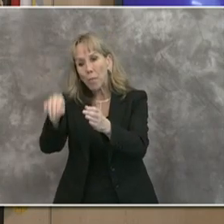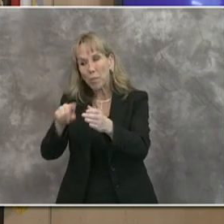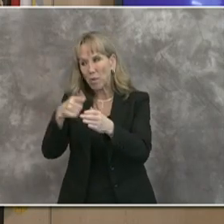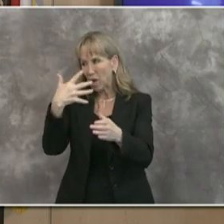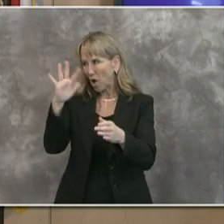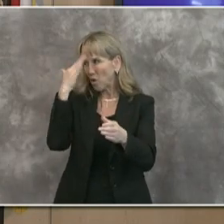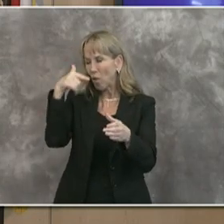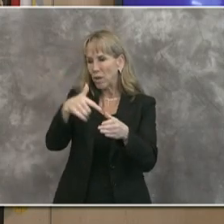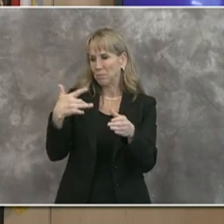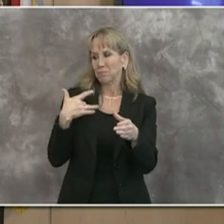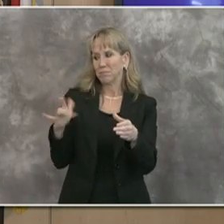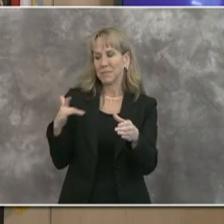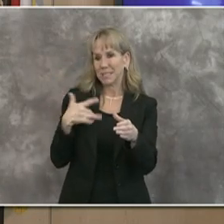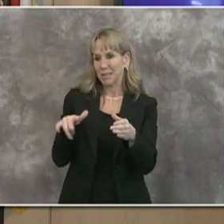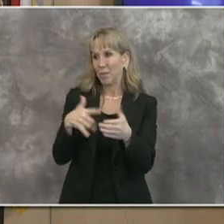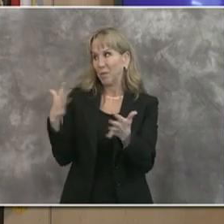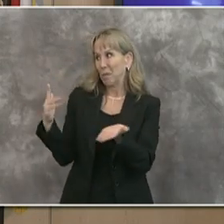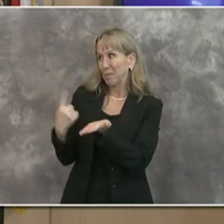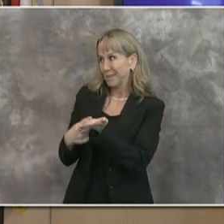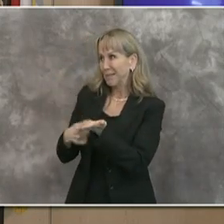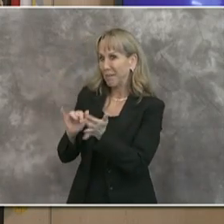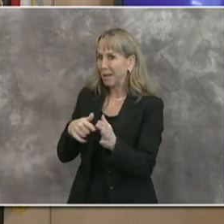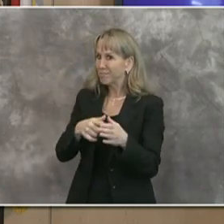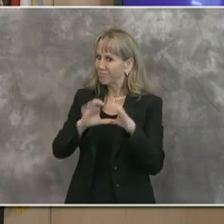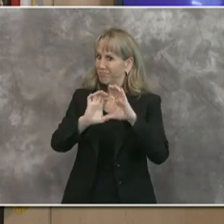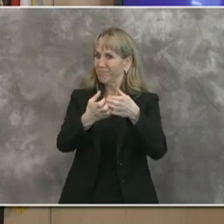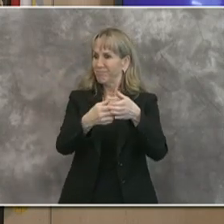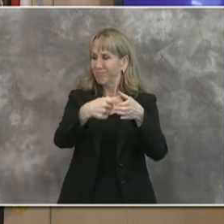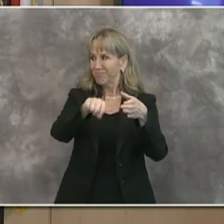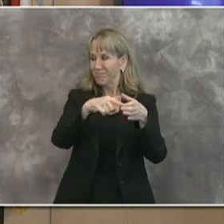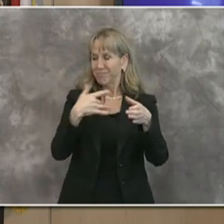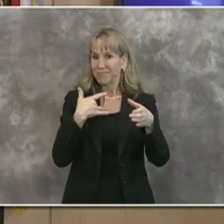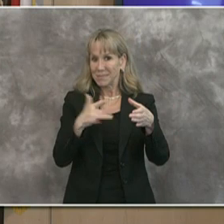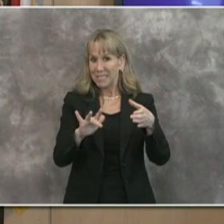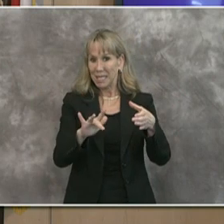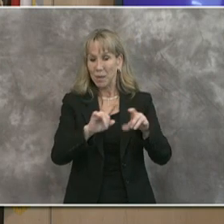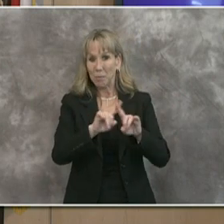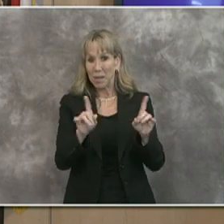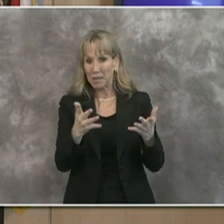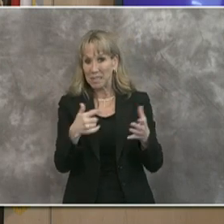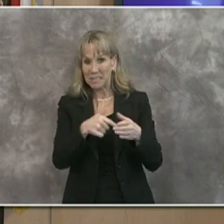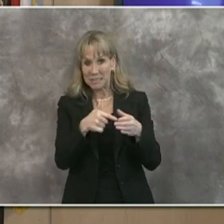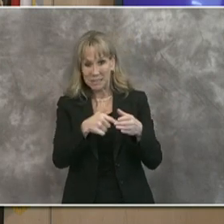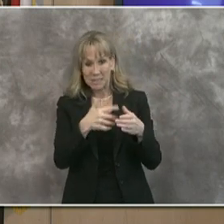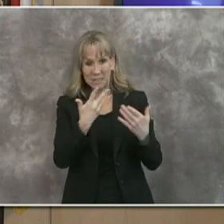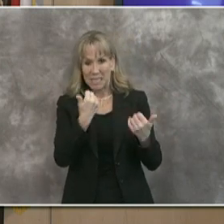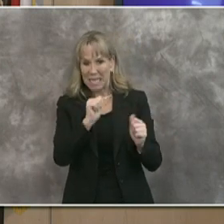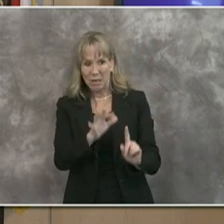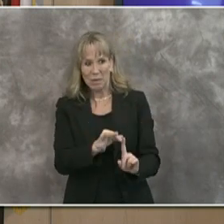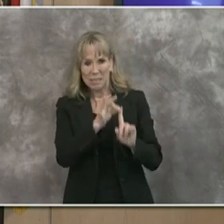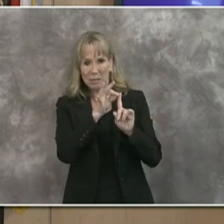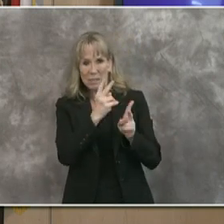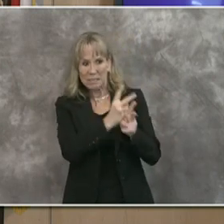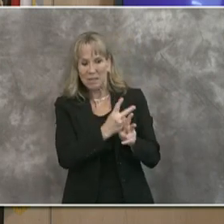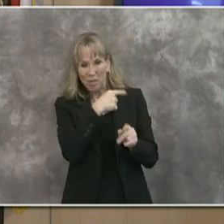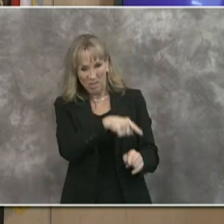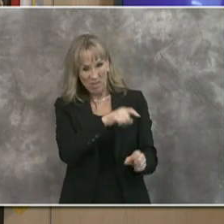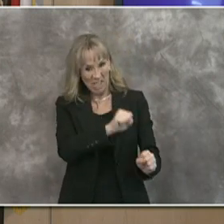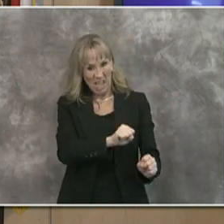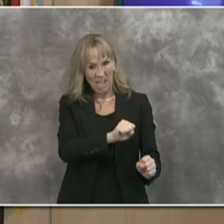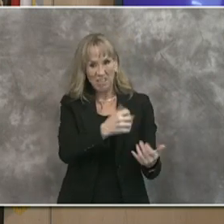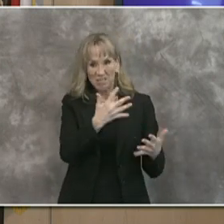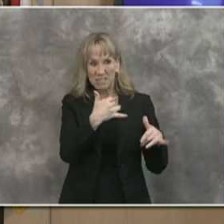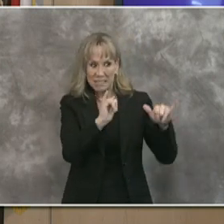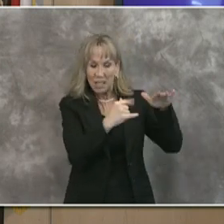know. We've had the conversations about it already today. What about them? Are there going to be exceptions for them to be able to